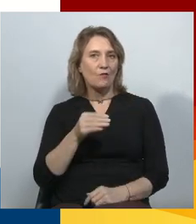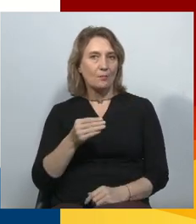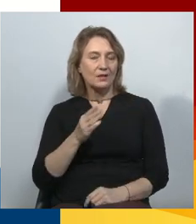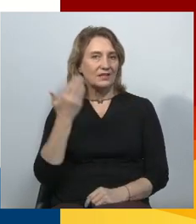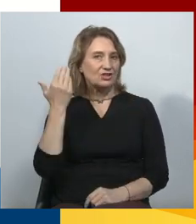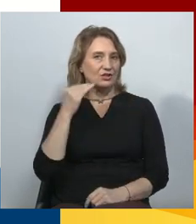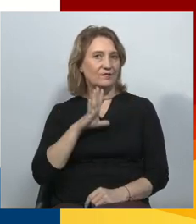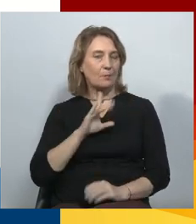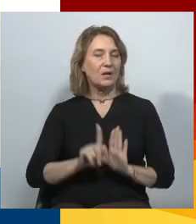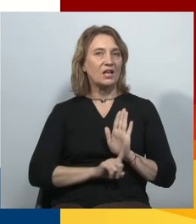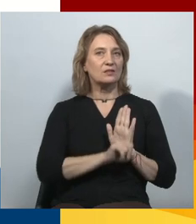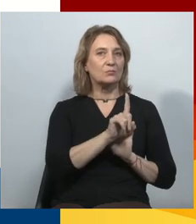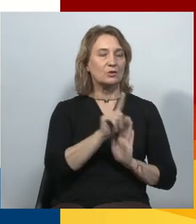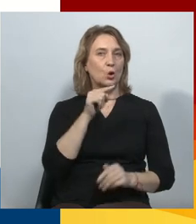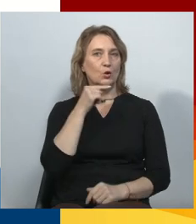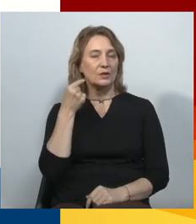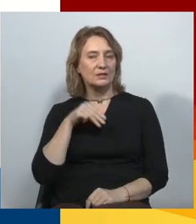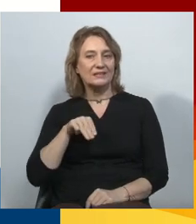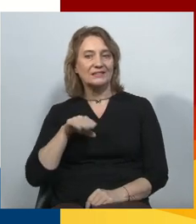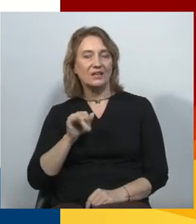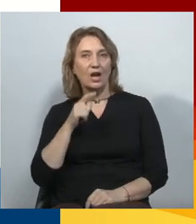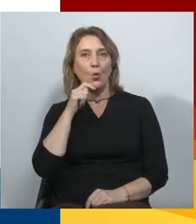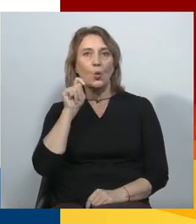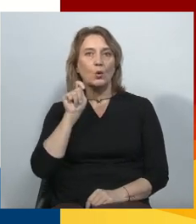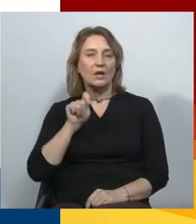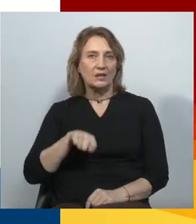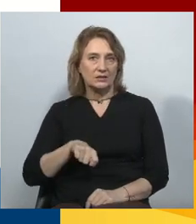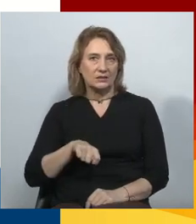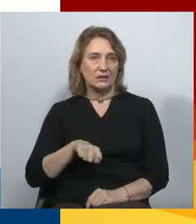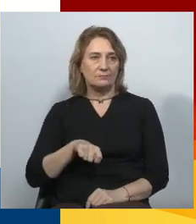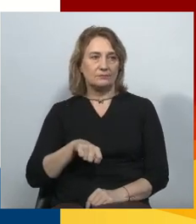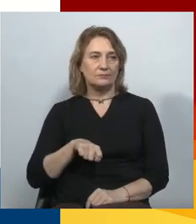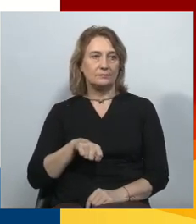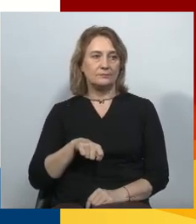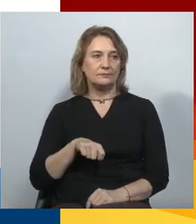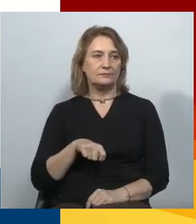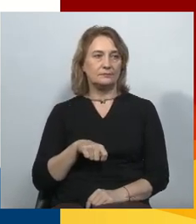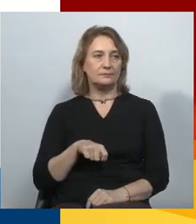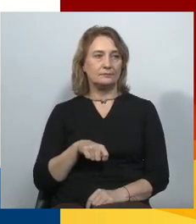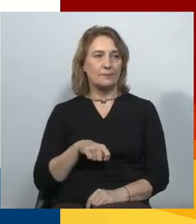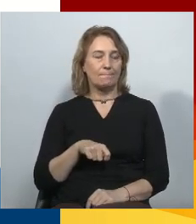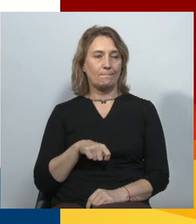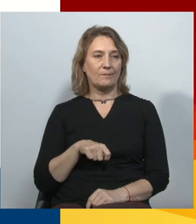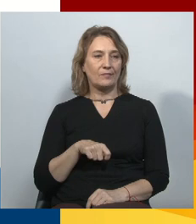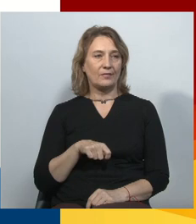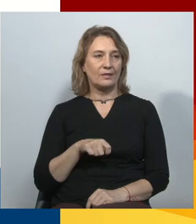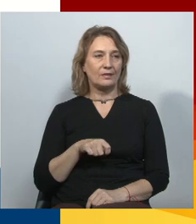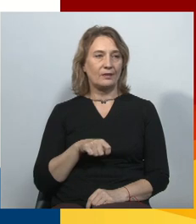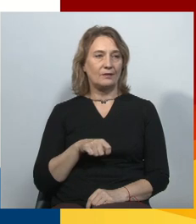Recently, we have launched Russian and Ukrainian versions of this game. Next slide, please.